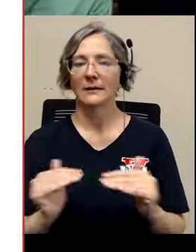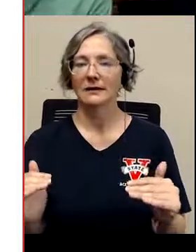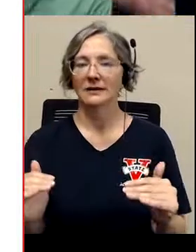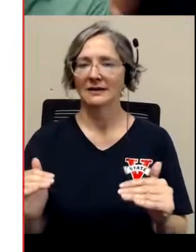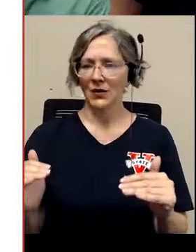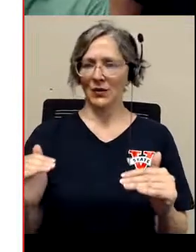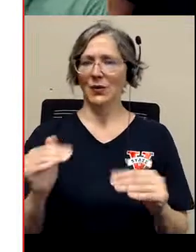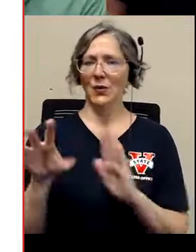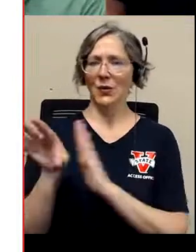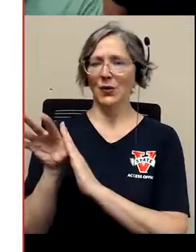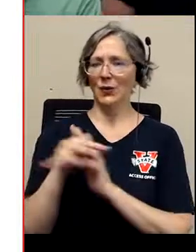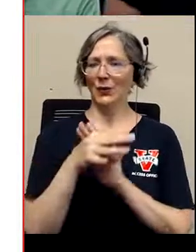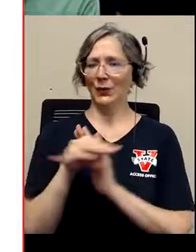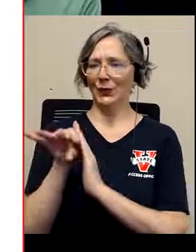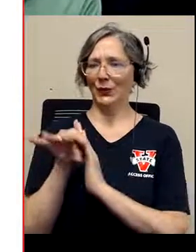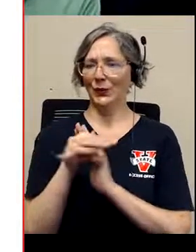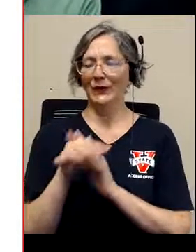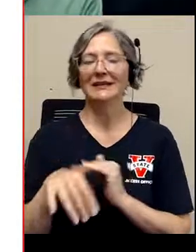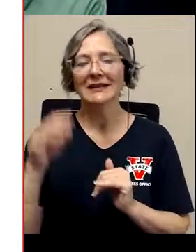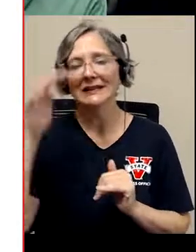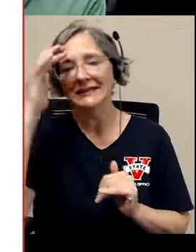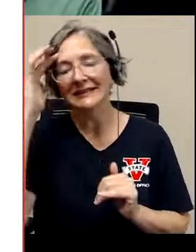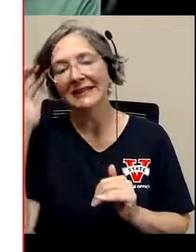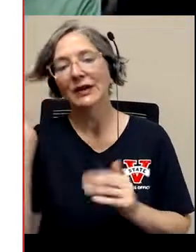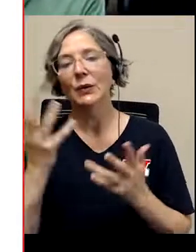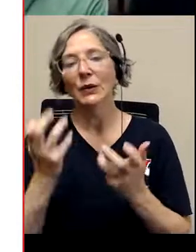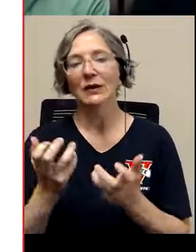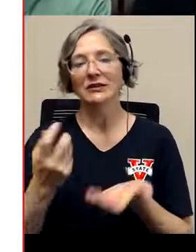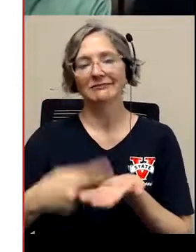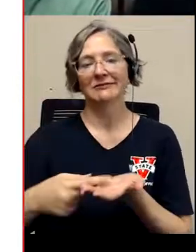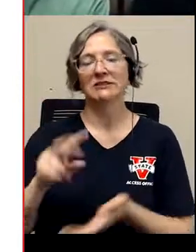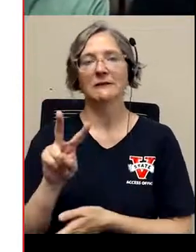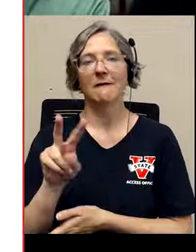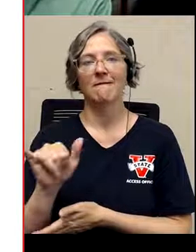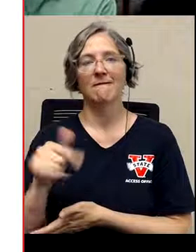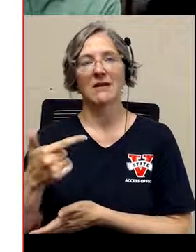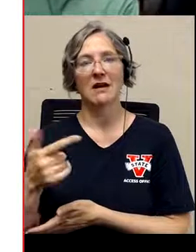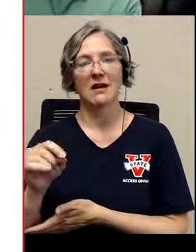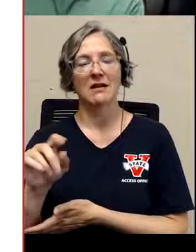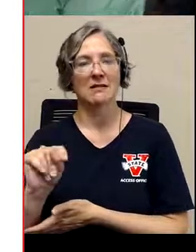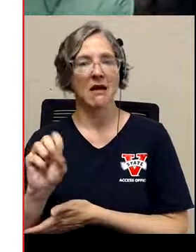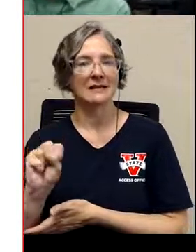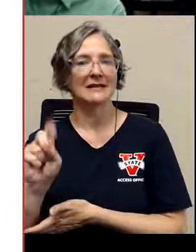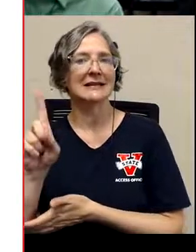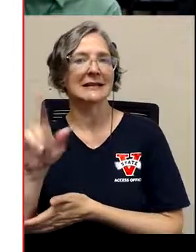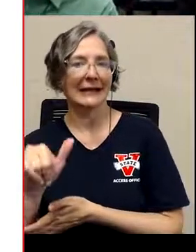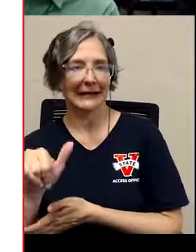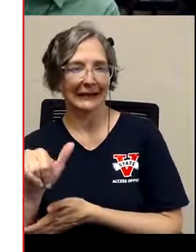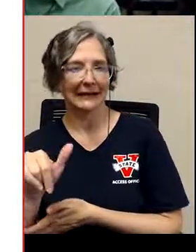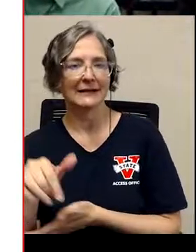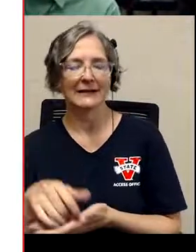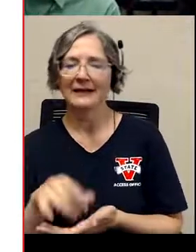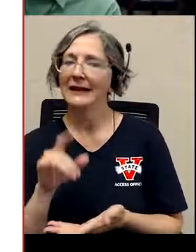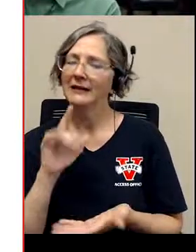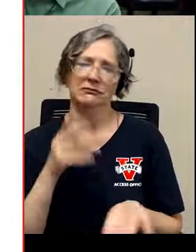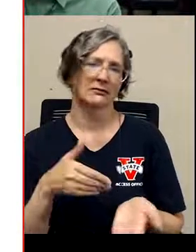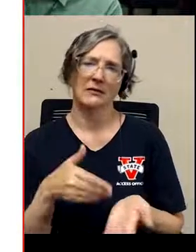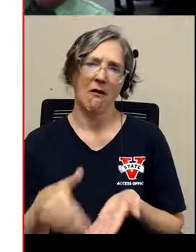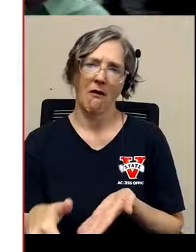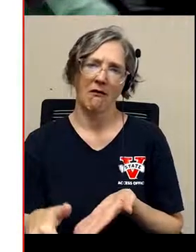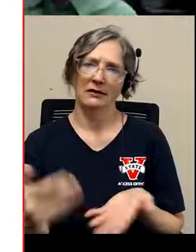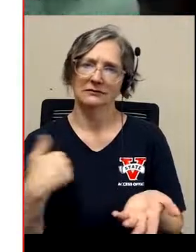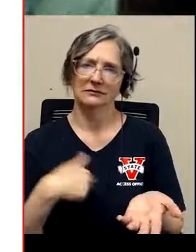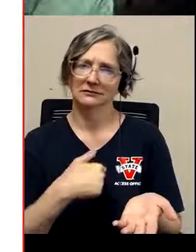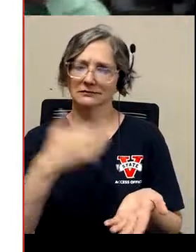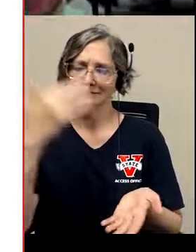camera's changed. But we want to go back and look at Vygotsky. So this is pretty common for all of